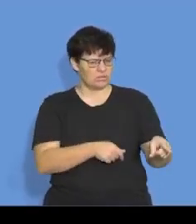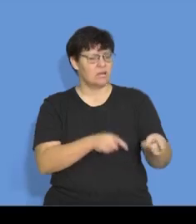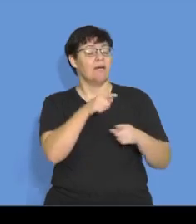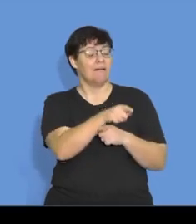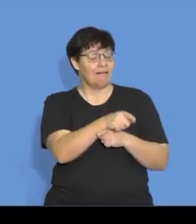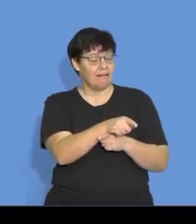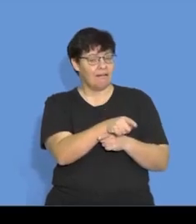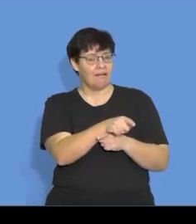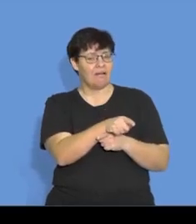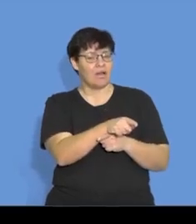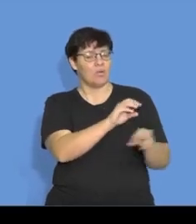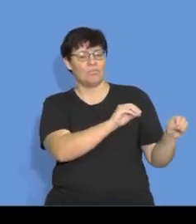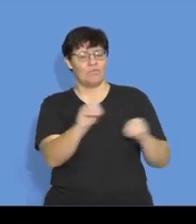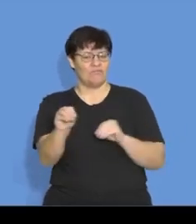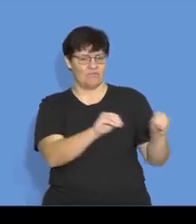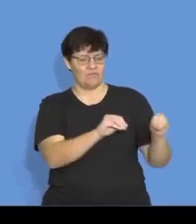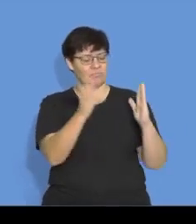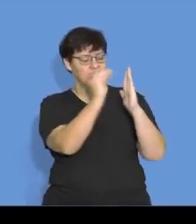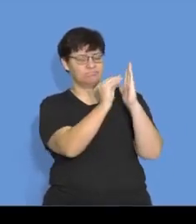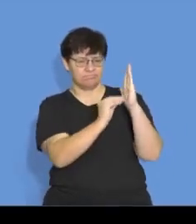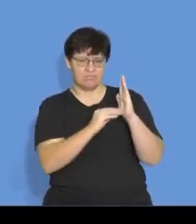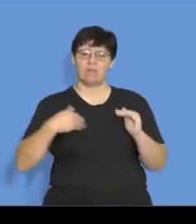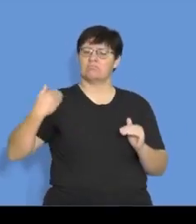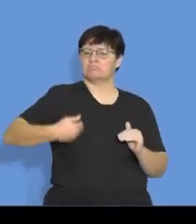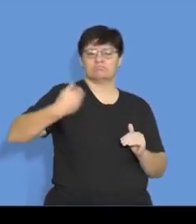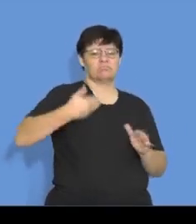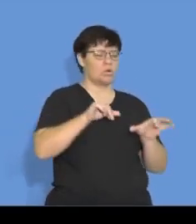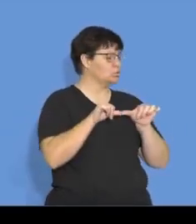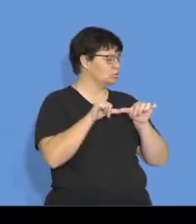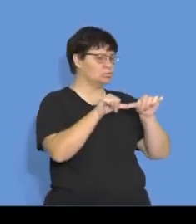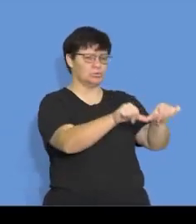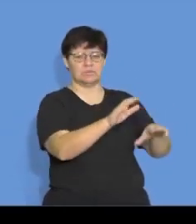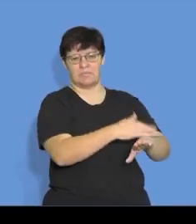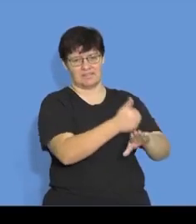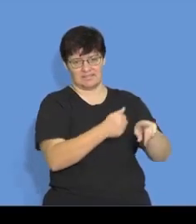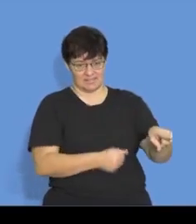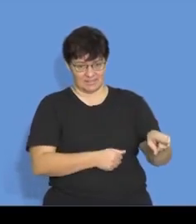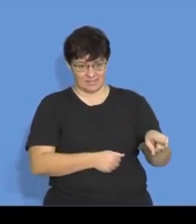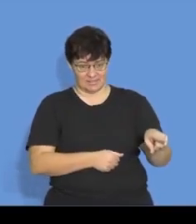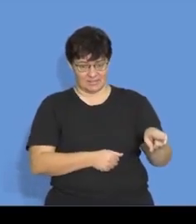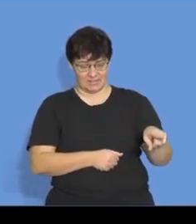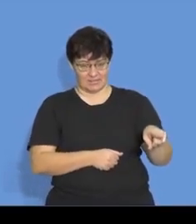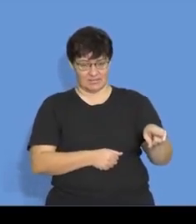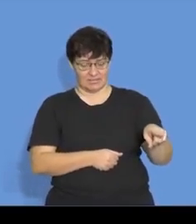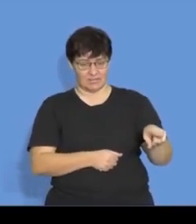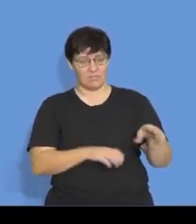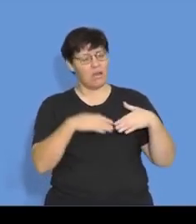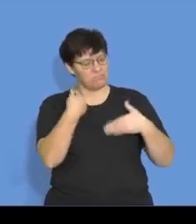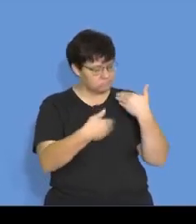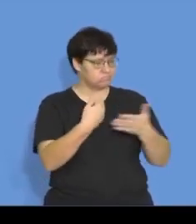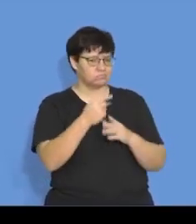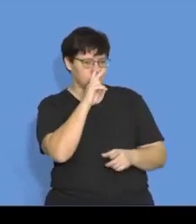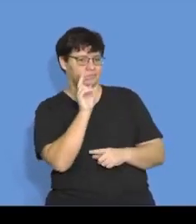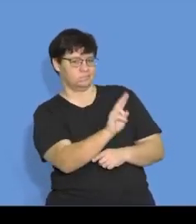is recorded on an ongoing or a continuous